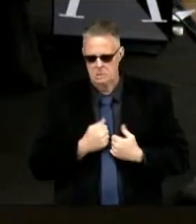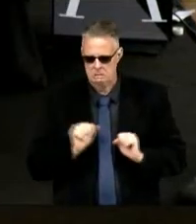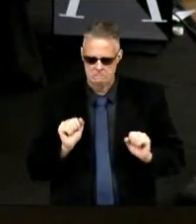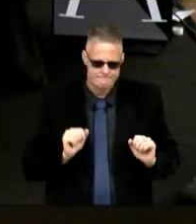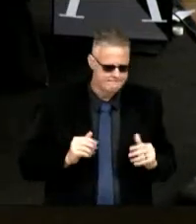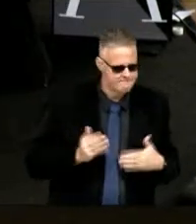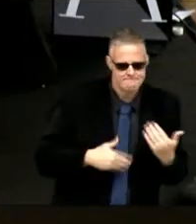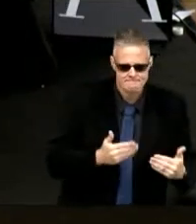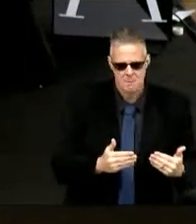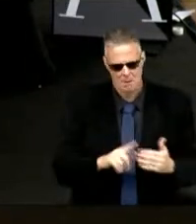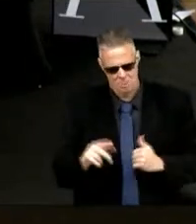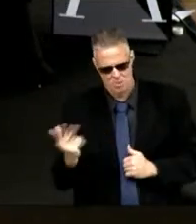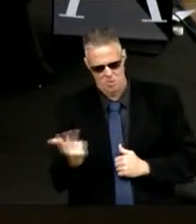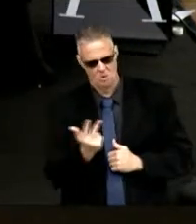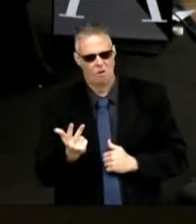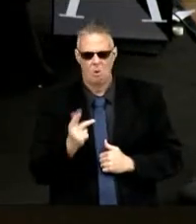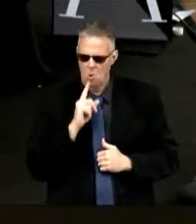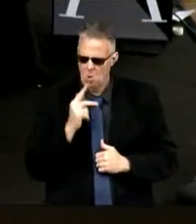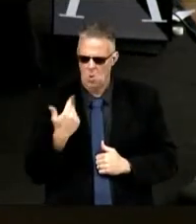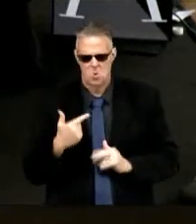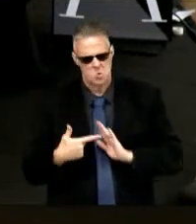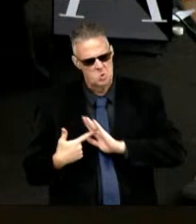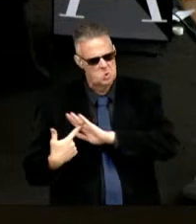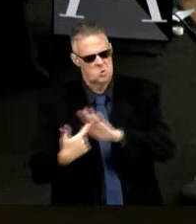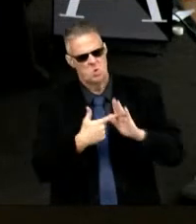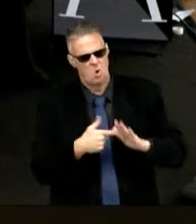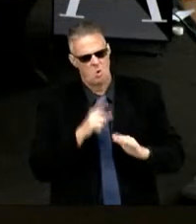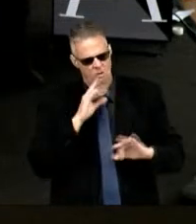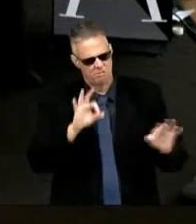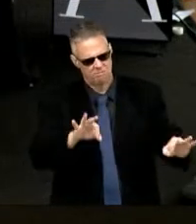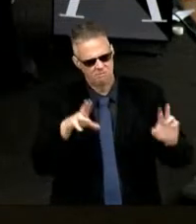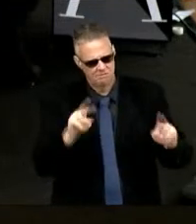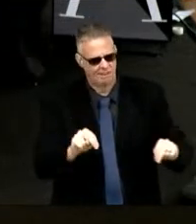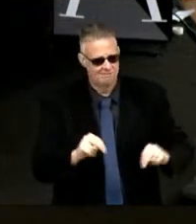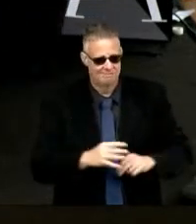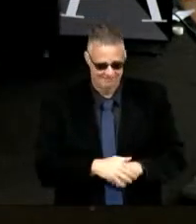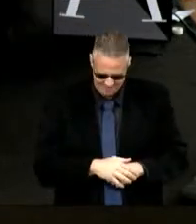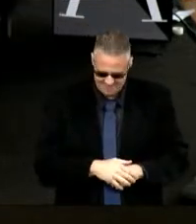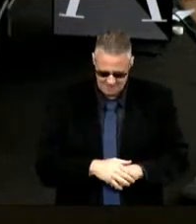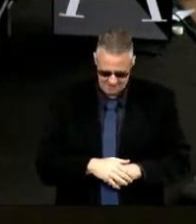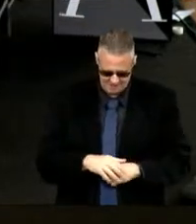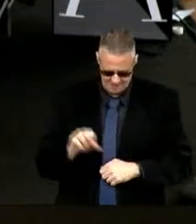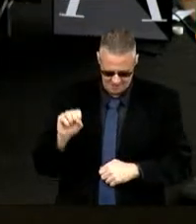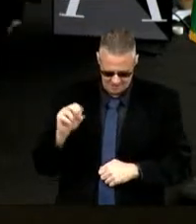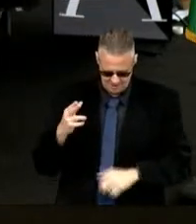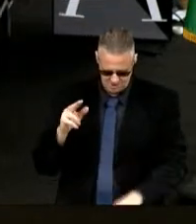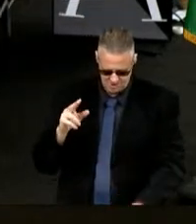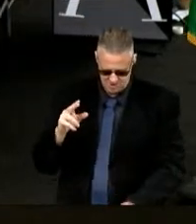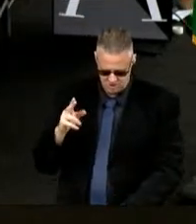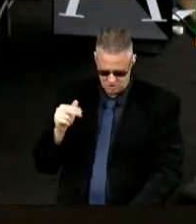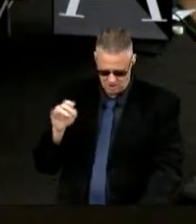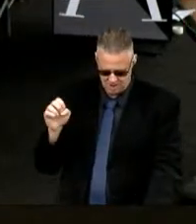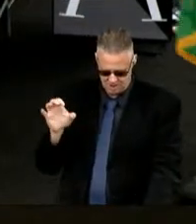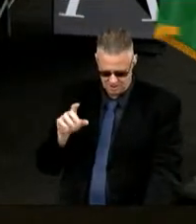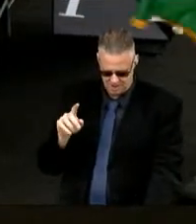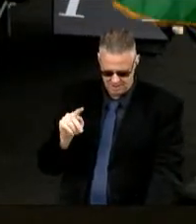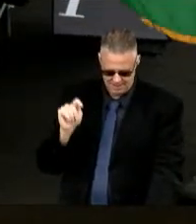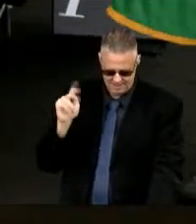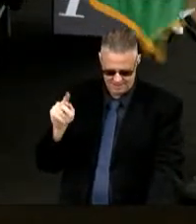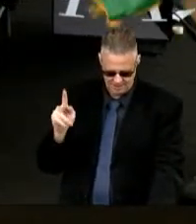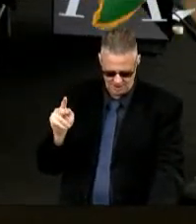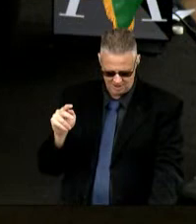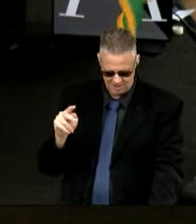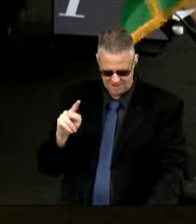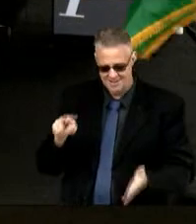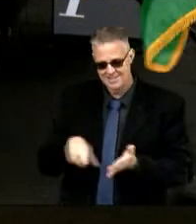this, but these three showed everyone just how fun it could be. Shawnee and Seth started all off with a TikTok